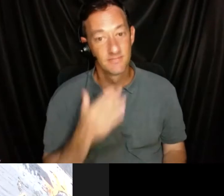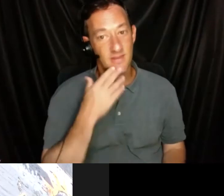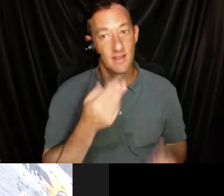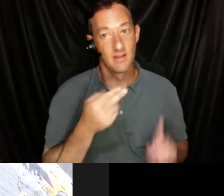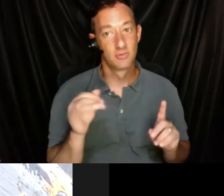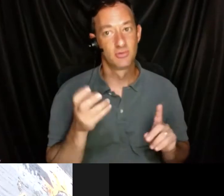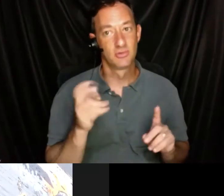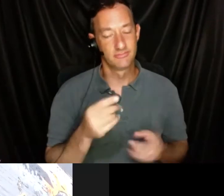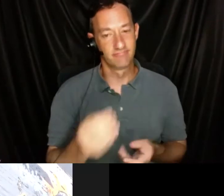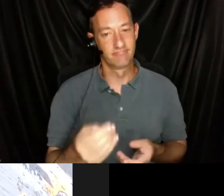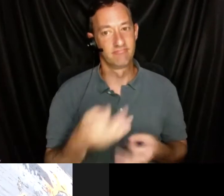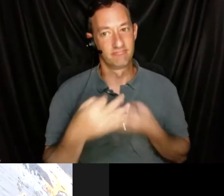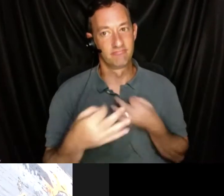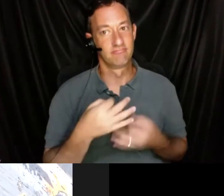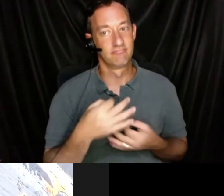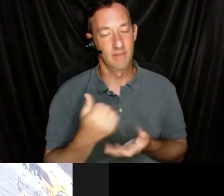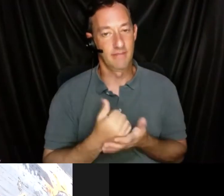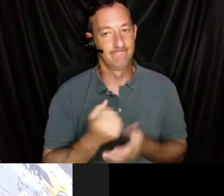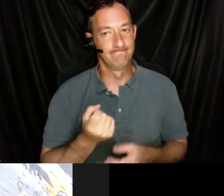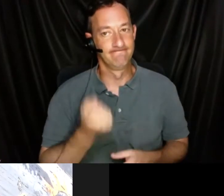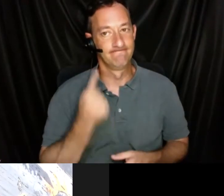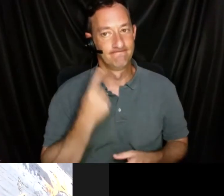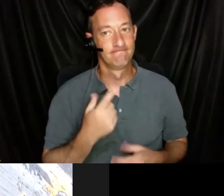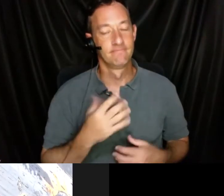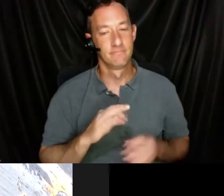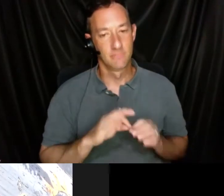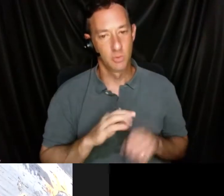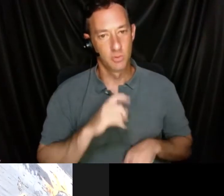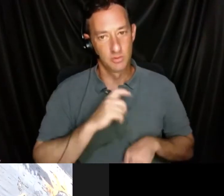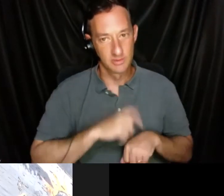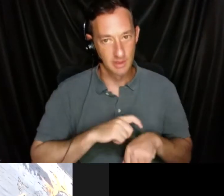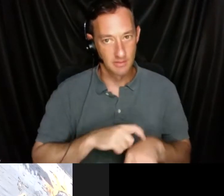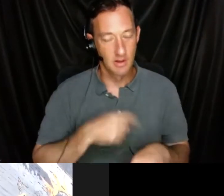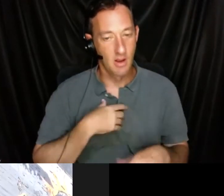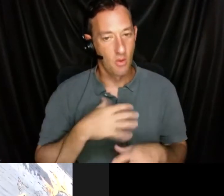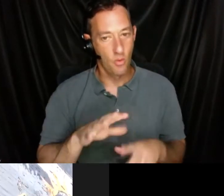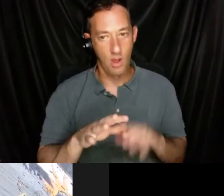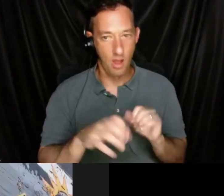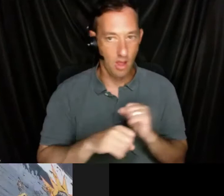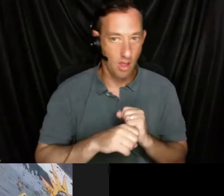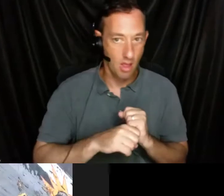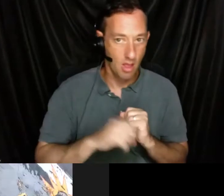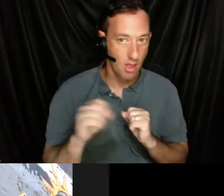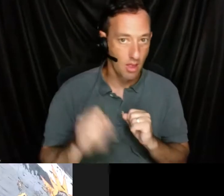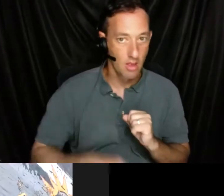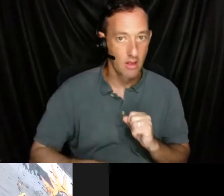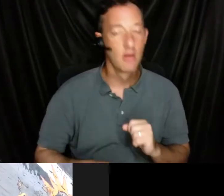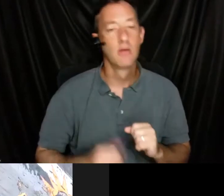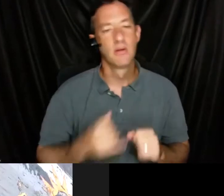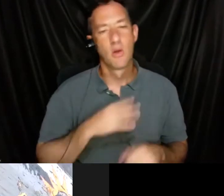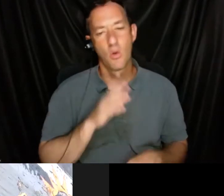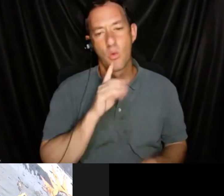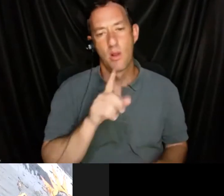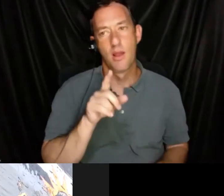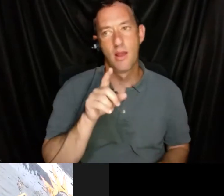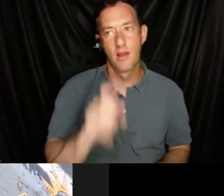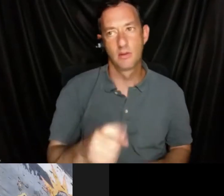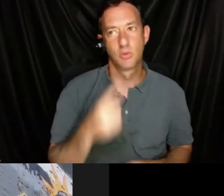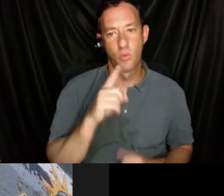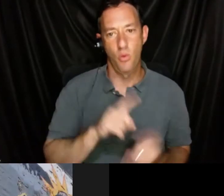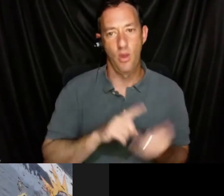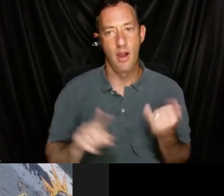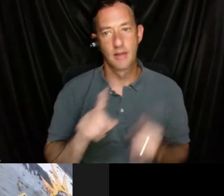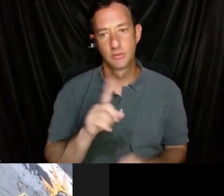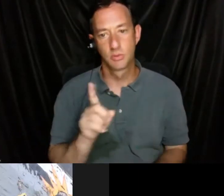That's so helpful. And so that we can stay on time today and so that I don't keep you too long, I'm going to ask one last